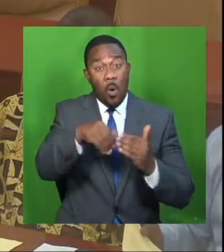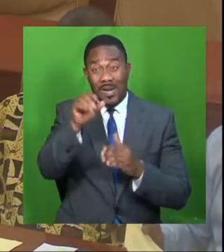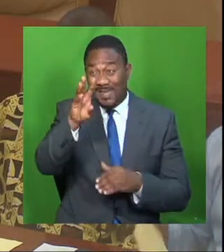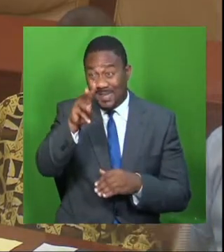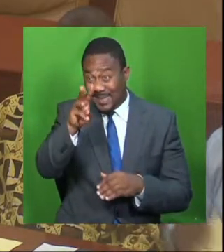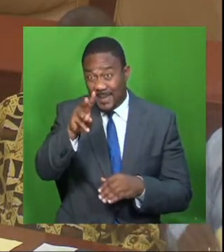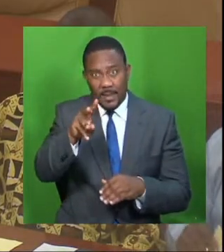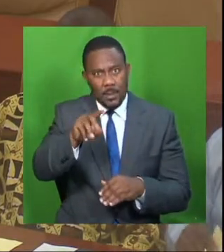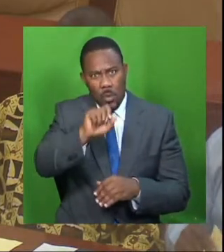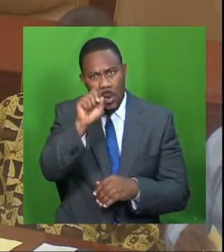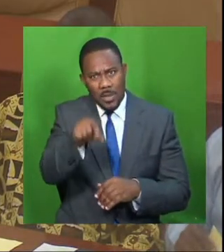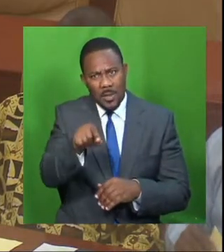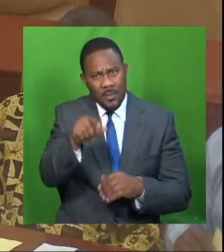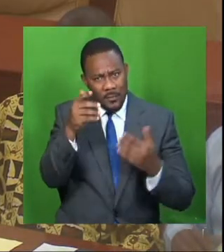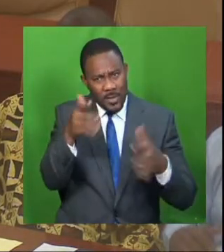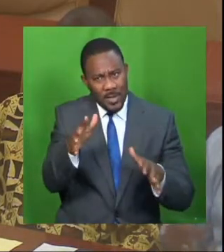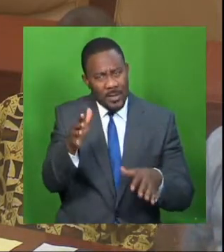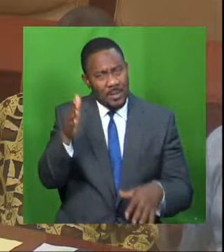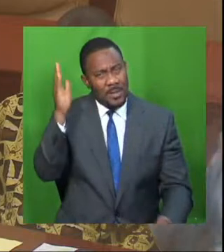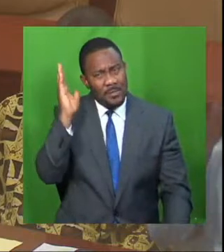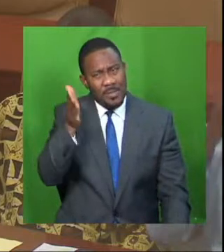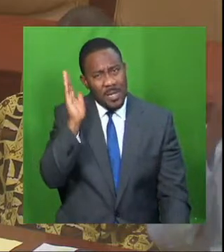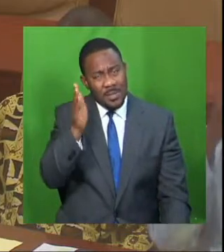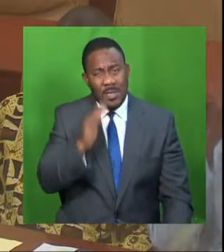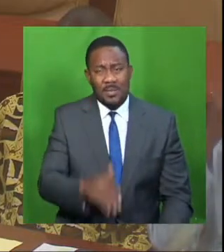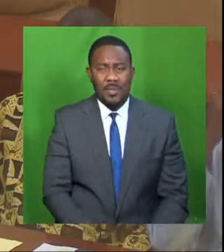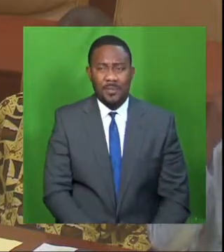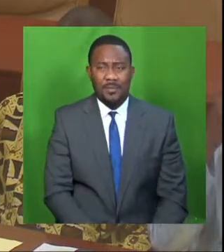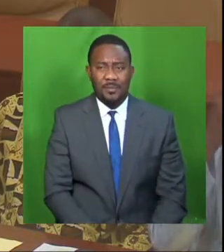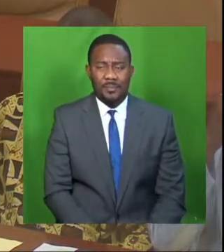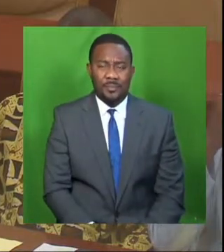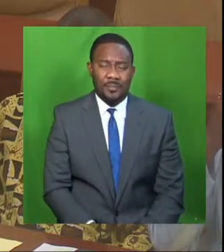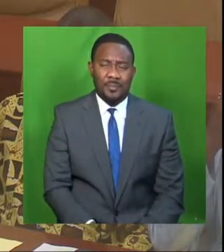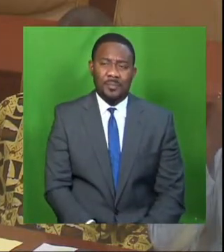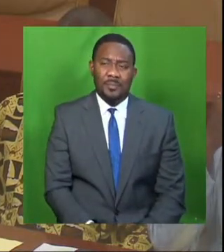can account, account. Thank you, Mr. Speaker.